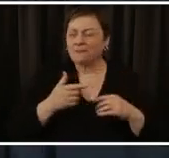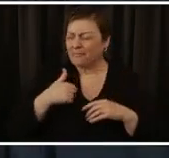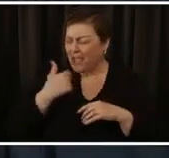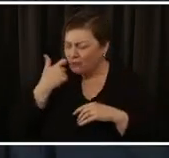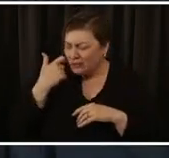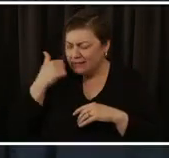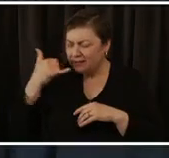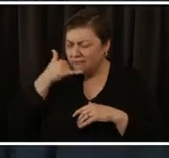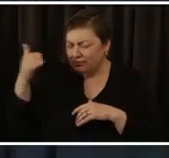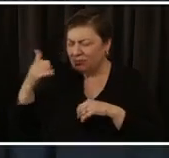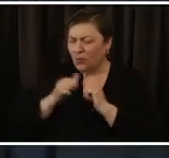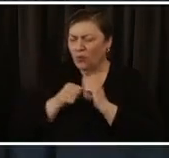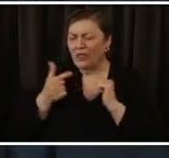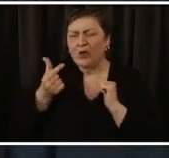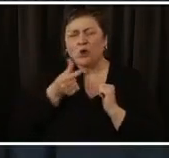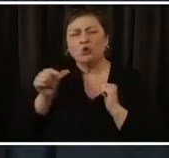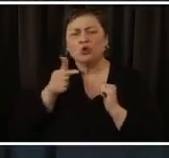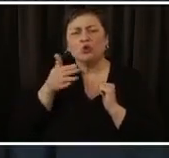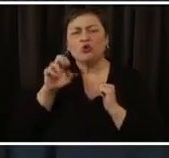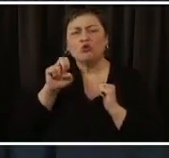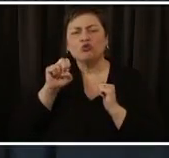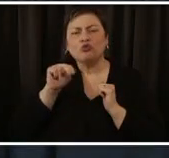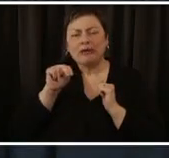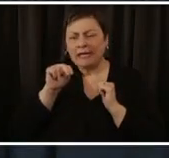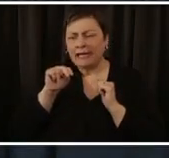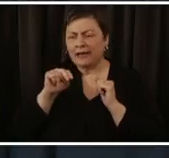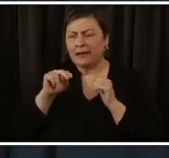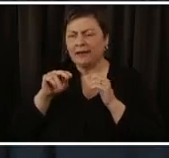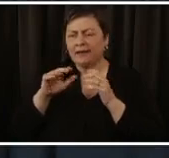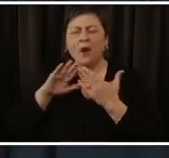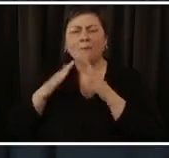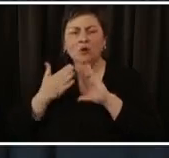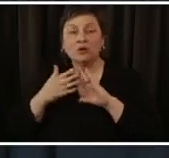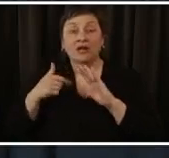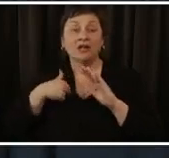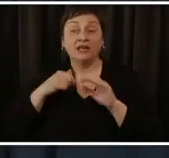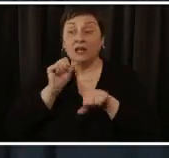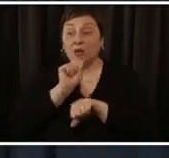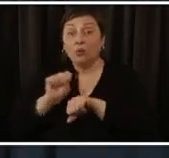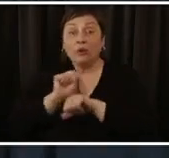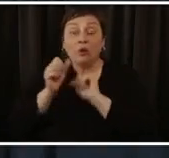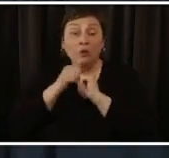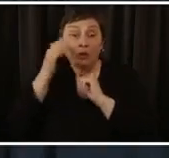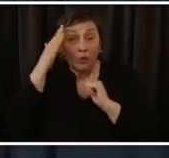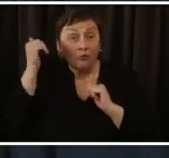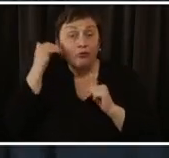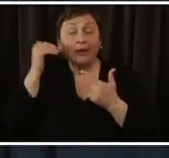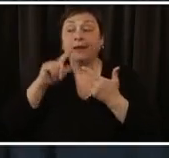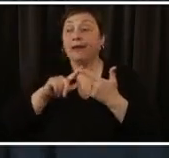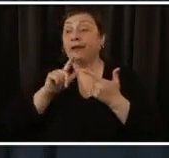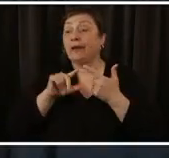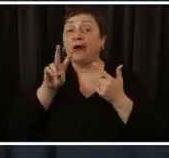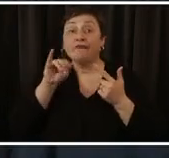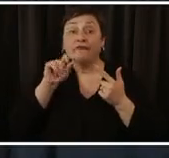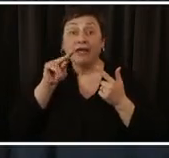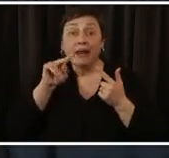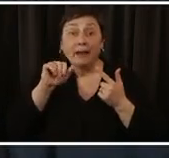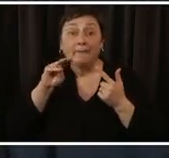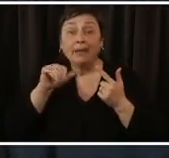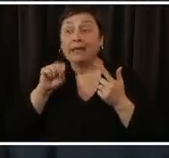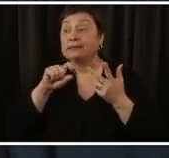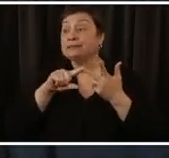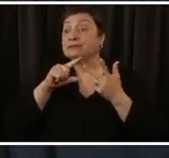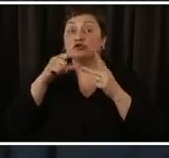2 community clinics with the Korean community. We worked with the Vietnamese community. We've worked with the Japanese